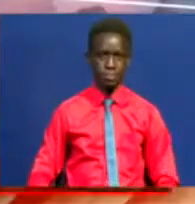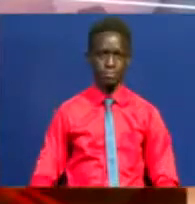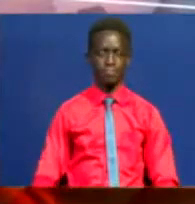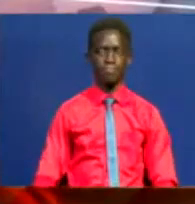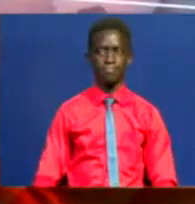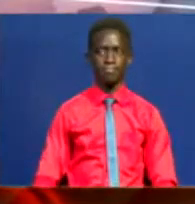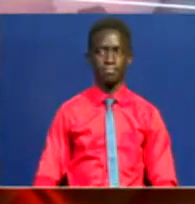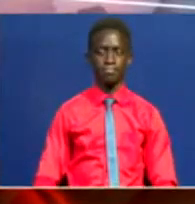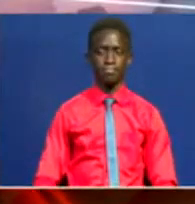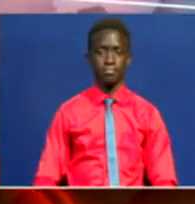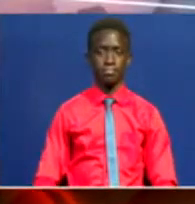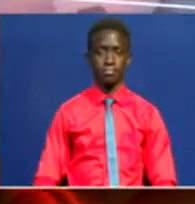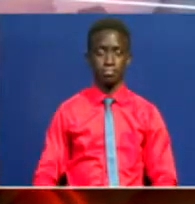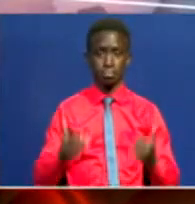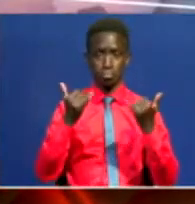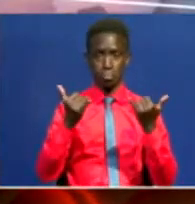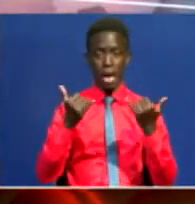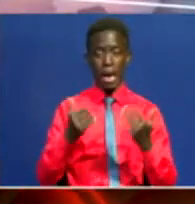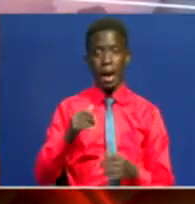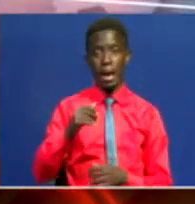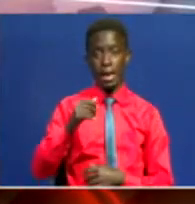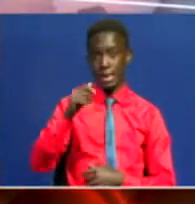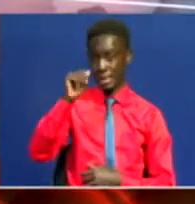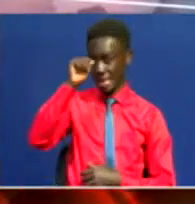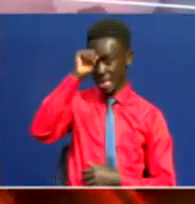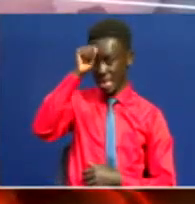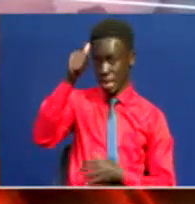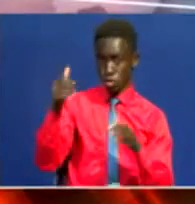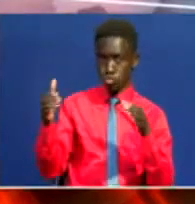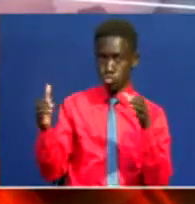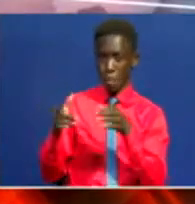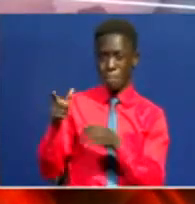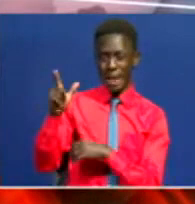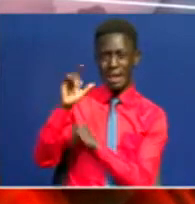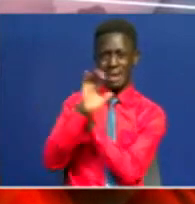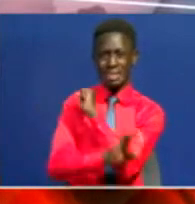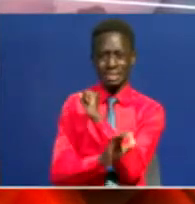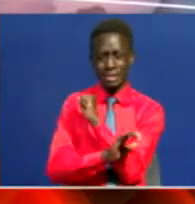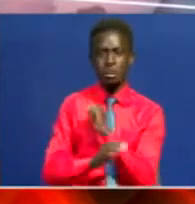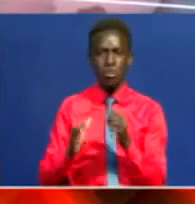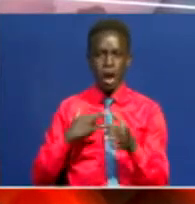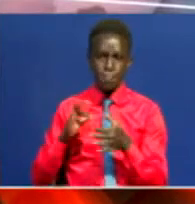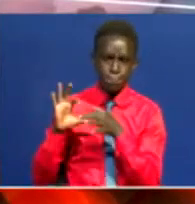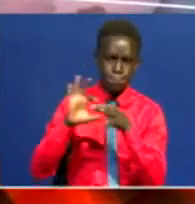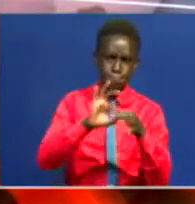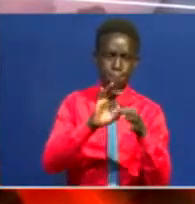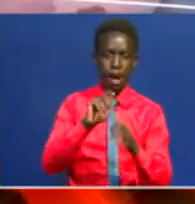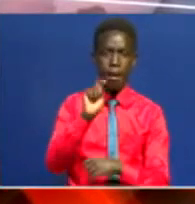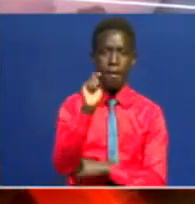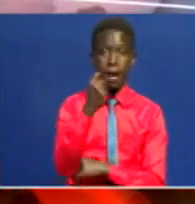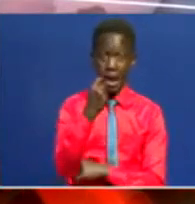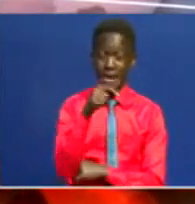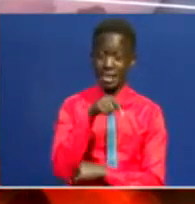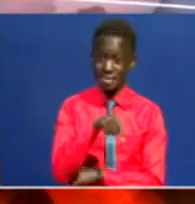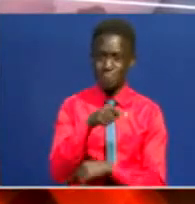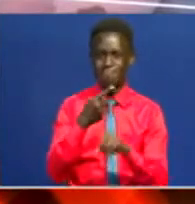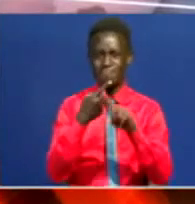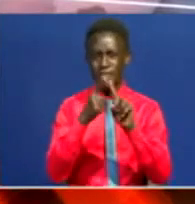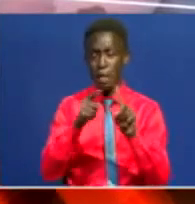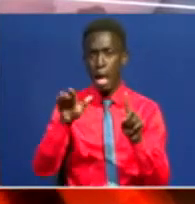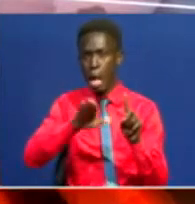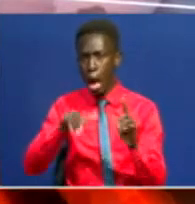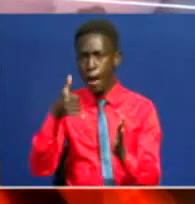And now overseas, the Republic of India has committed to strengthen bilateral relations with Kenya in various sectors, including